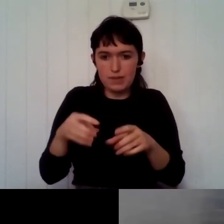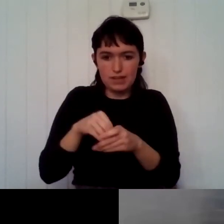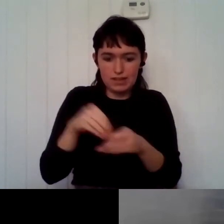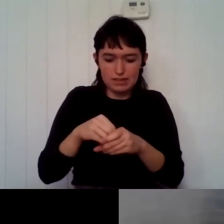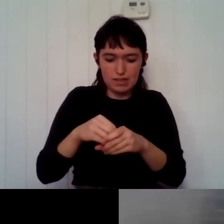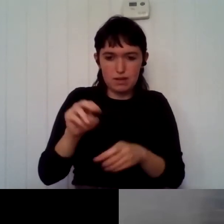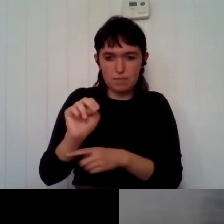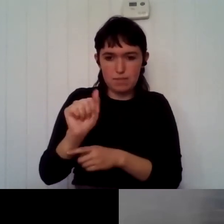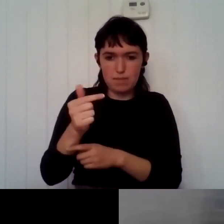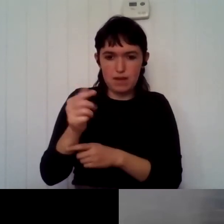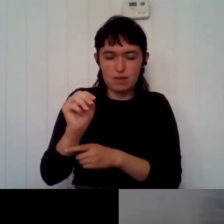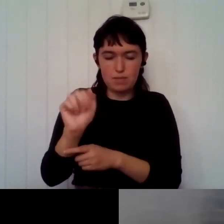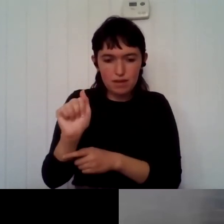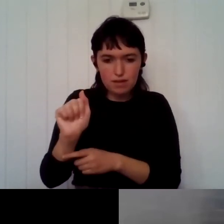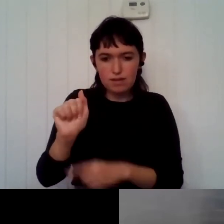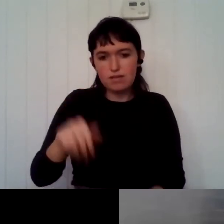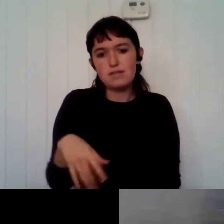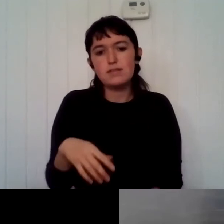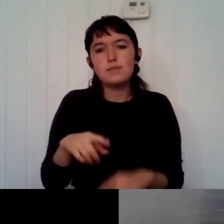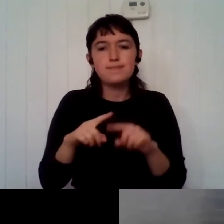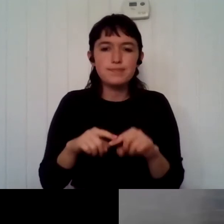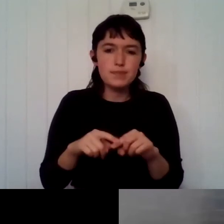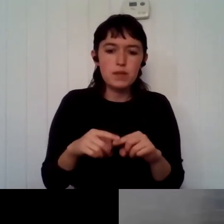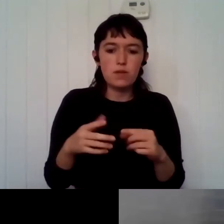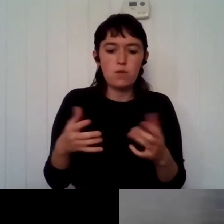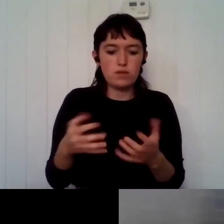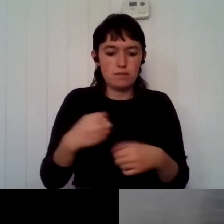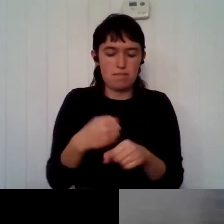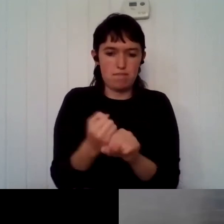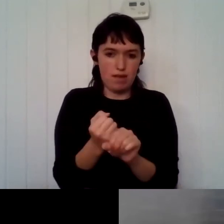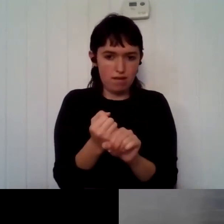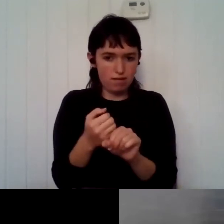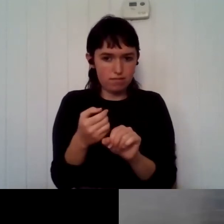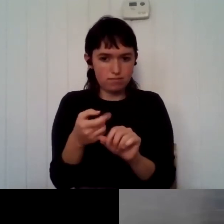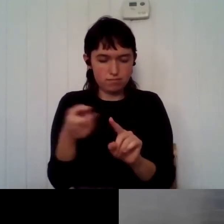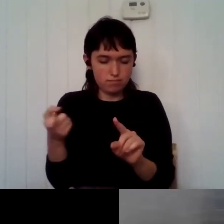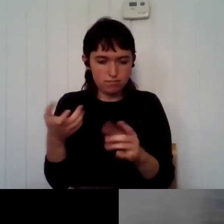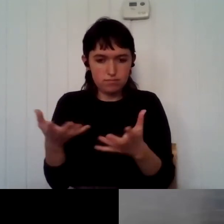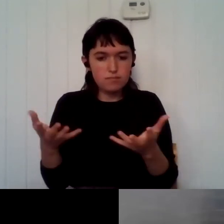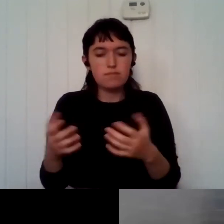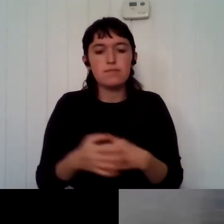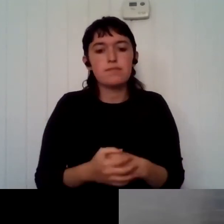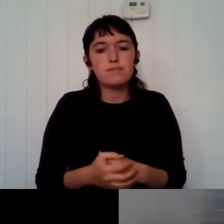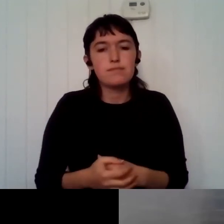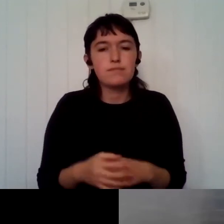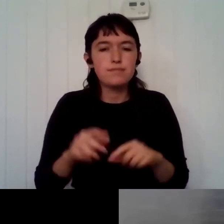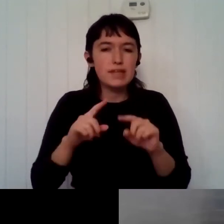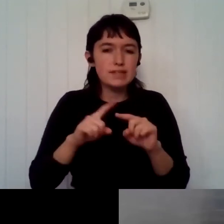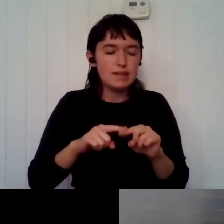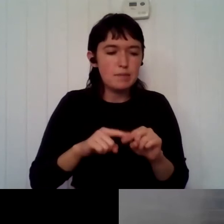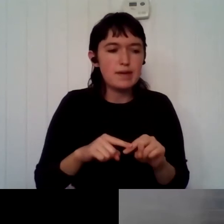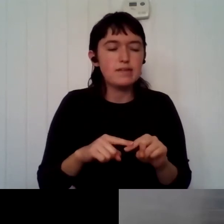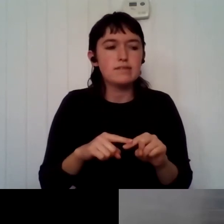Now, it depends on the composition of the magma, depending on how much gas